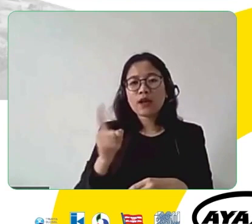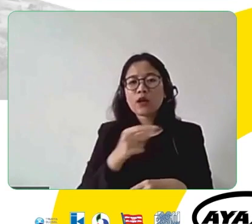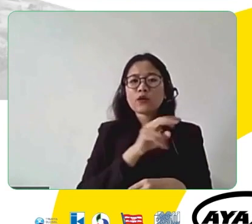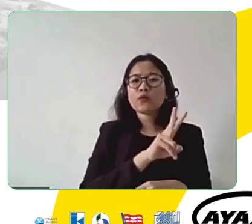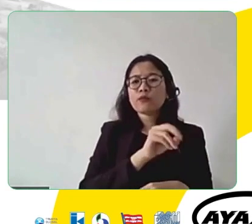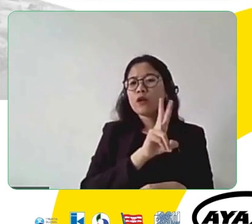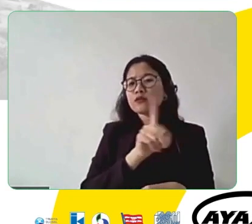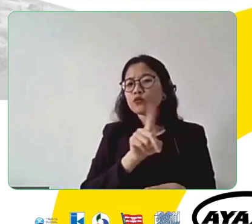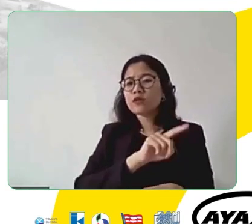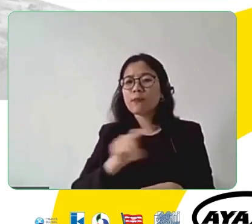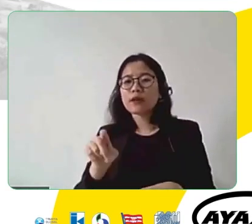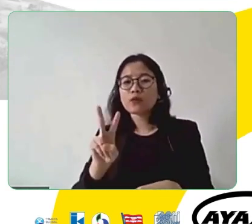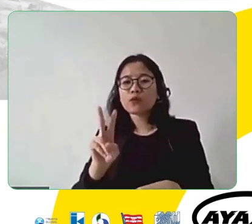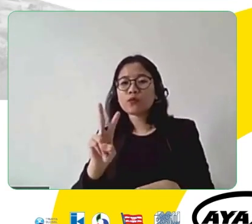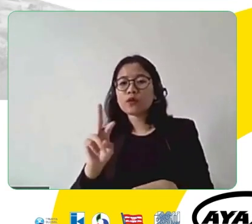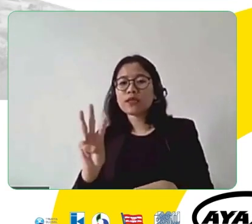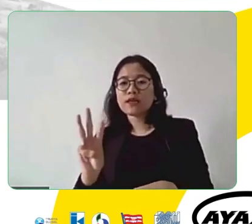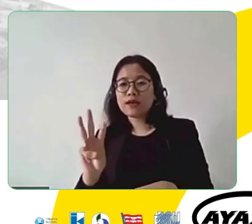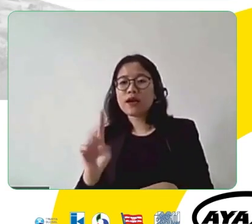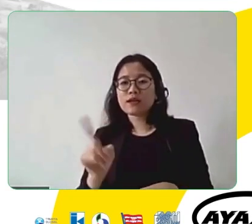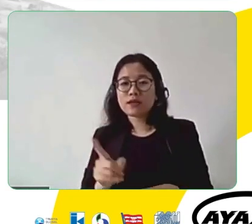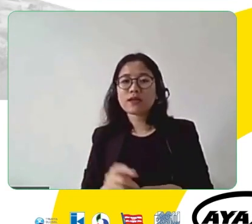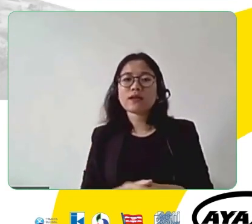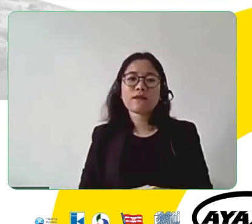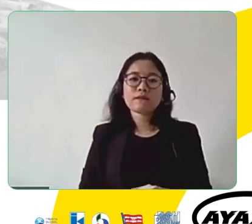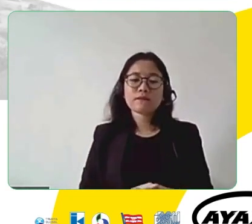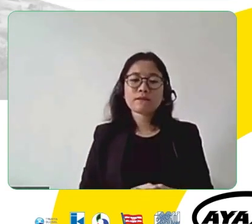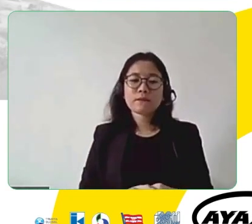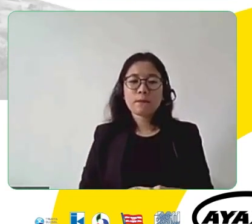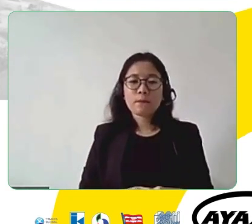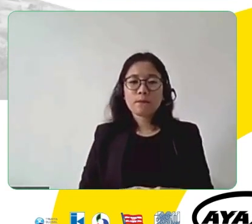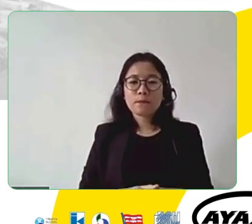And in Jakarta, the trend